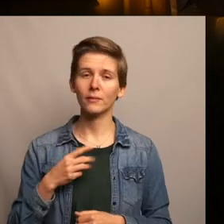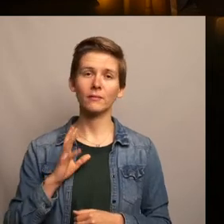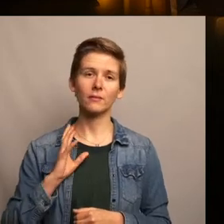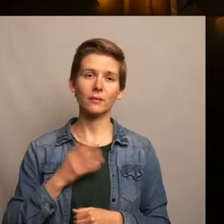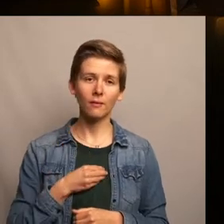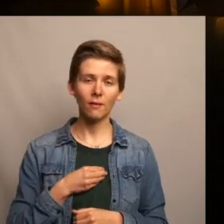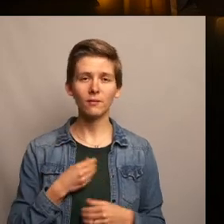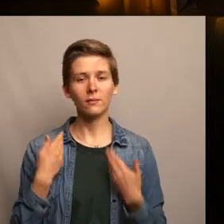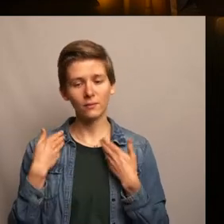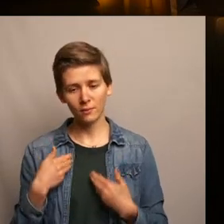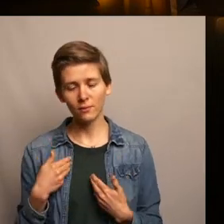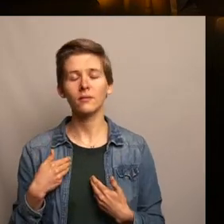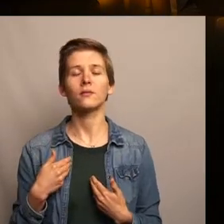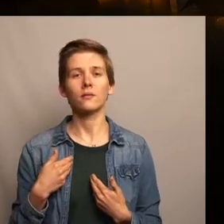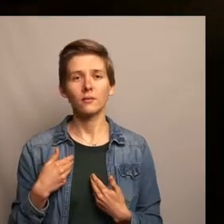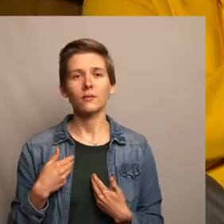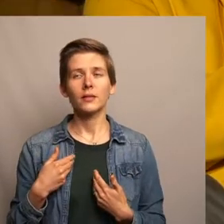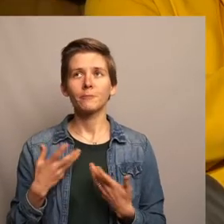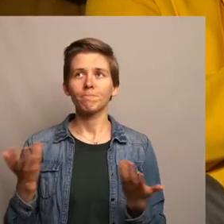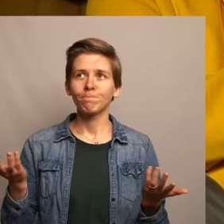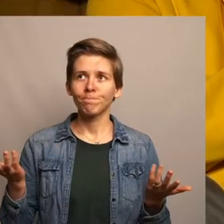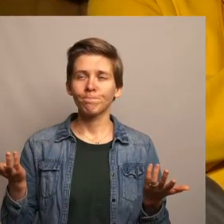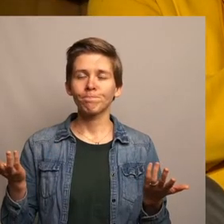like, well,